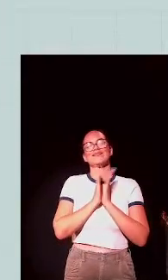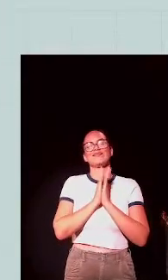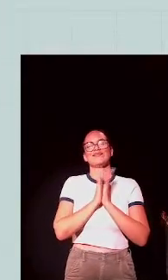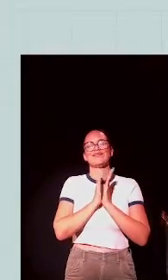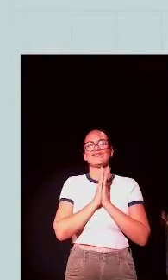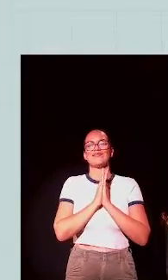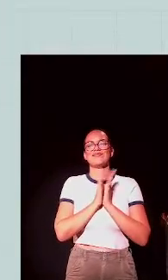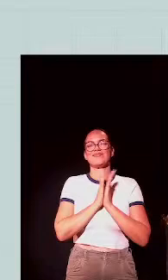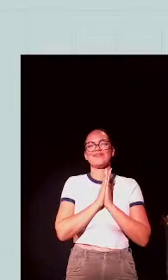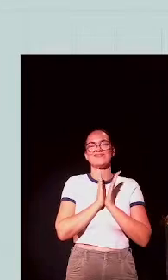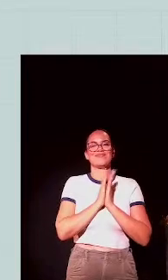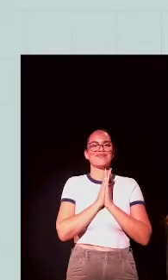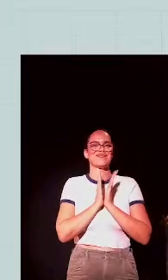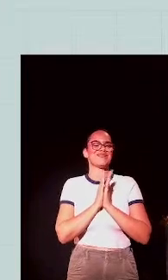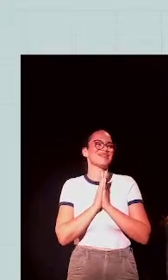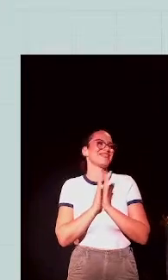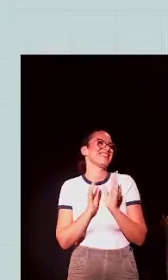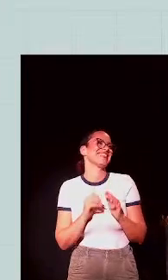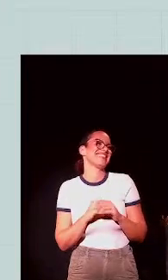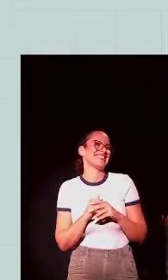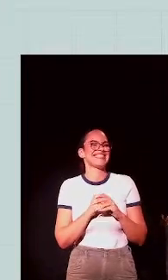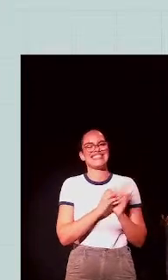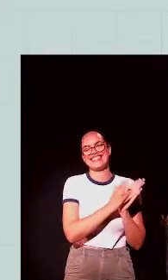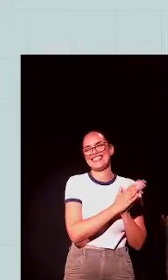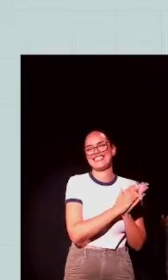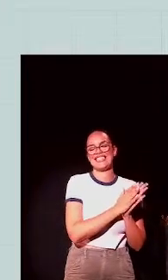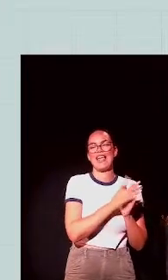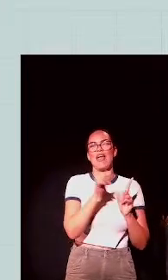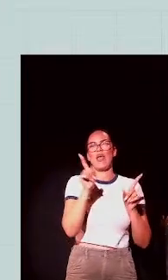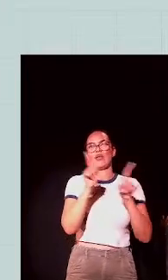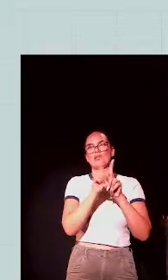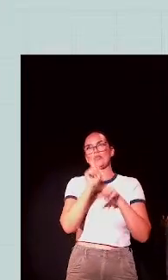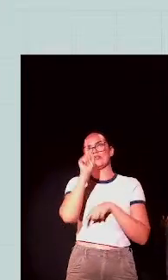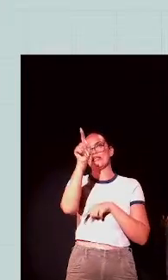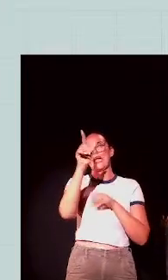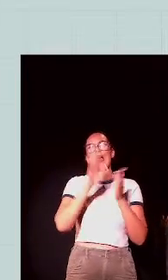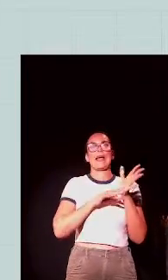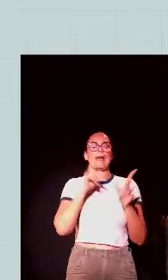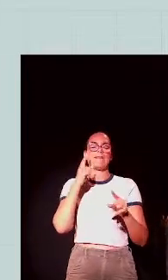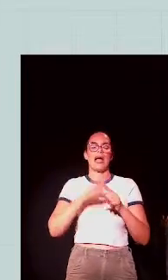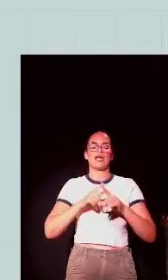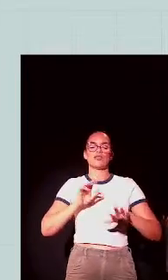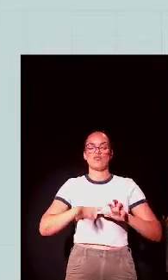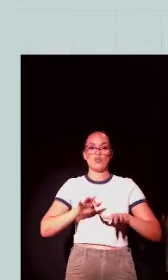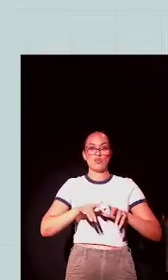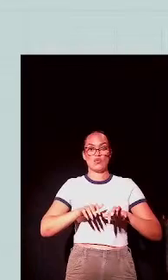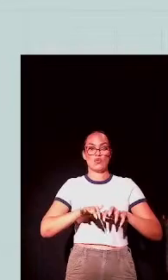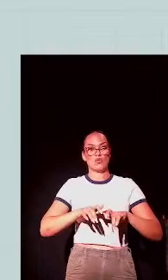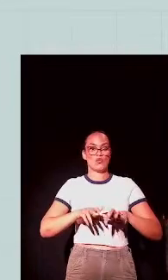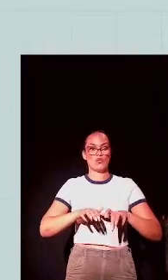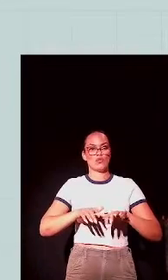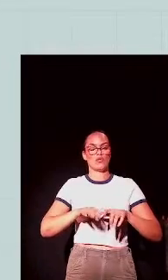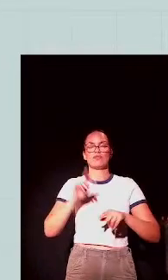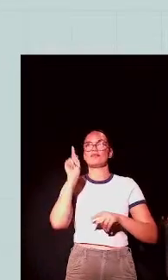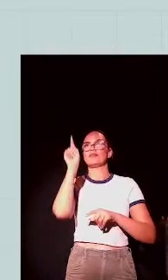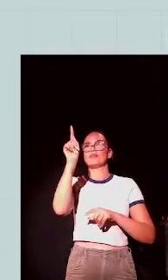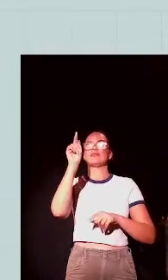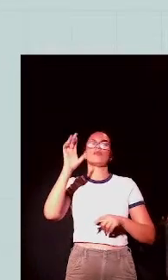Similarly, Max, our captioner over there, absolutely brilliant job, and Oscar, our audio engineer off at the